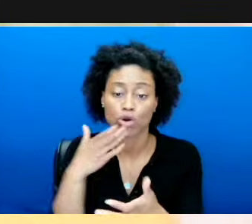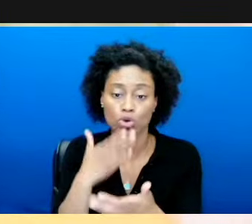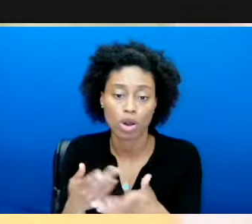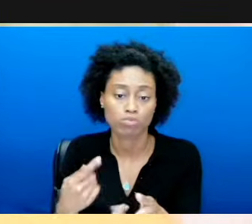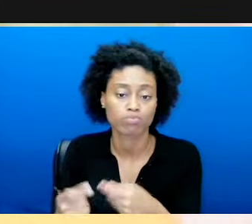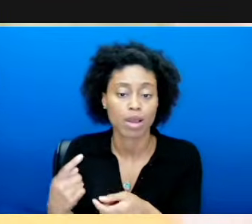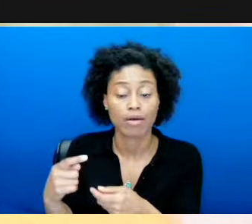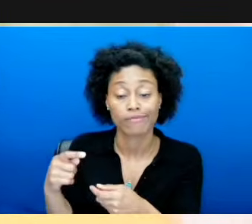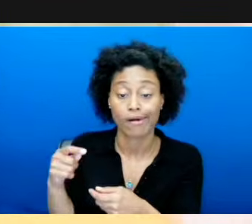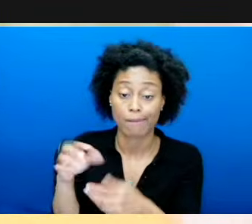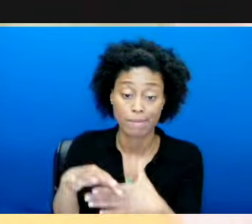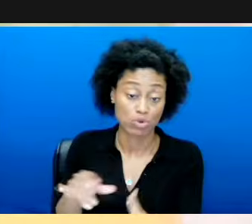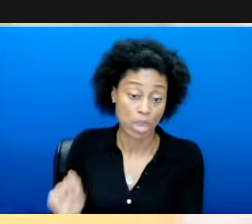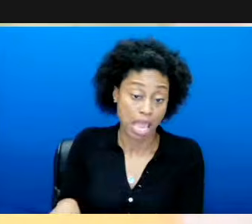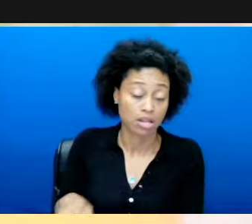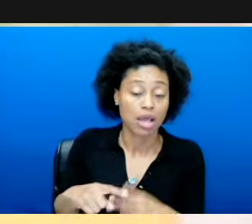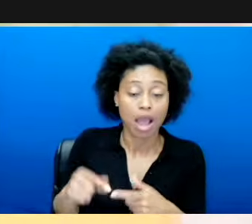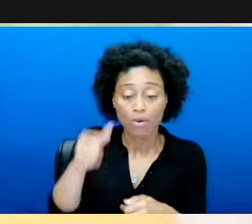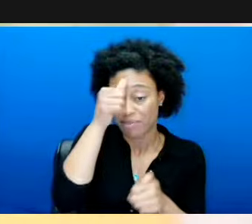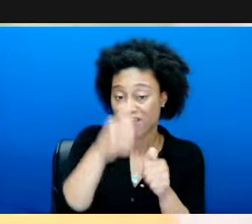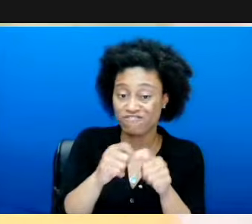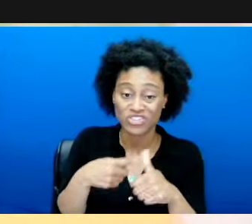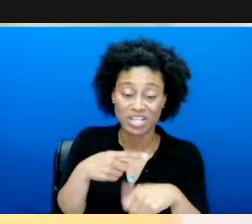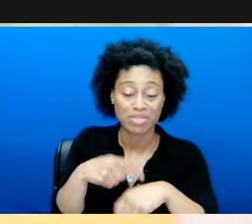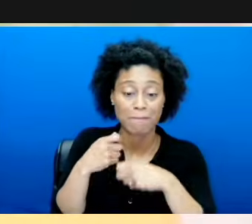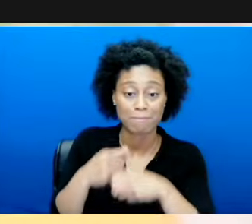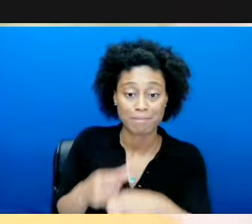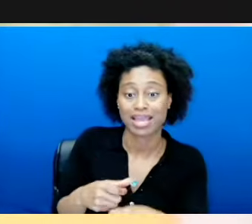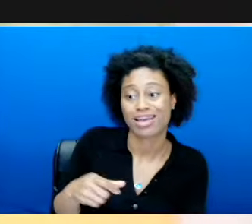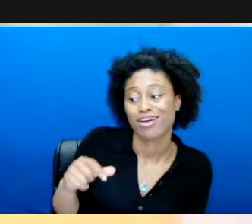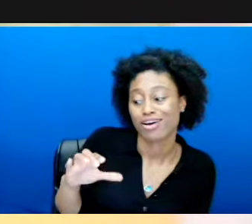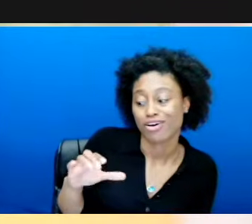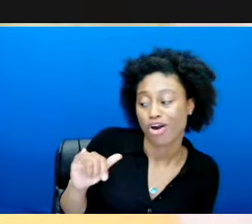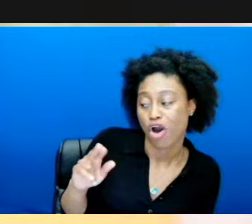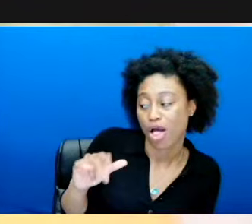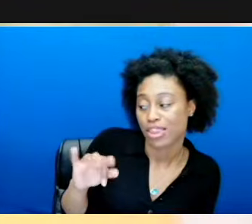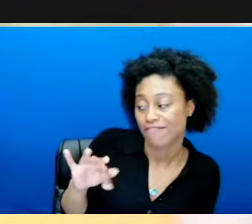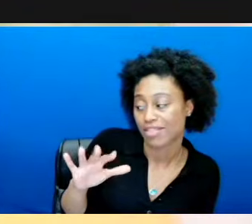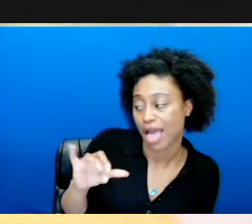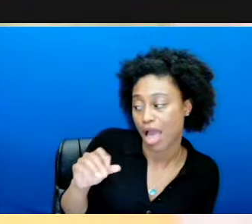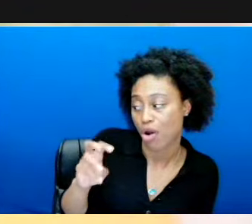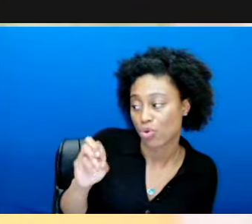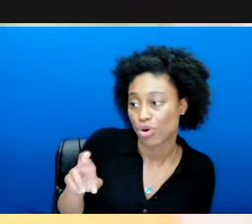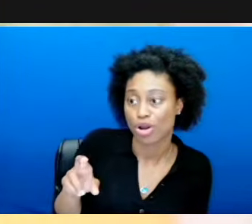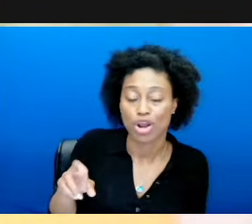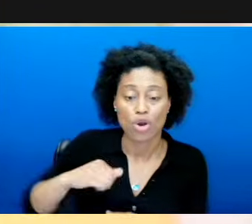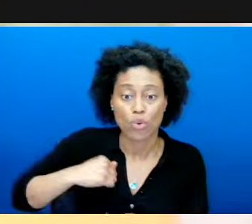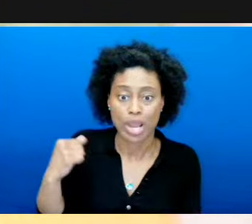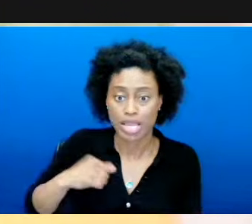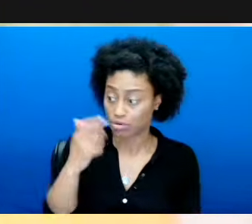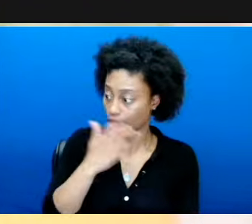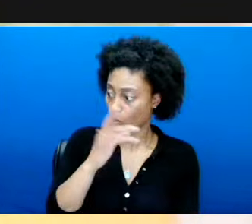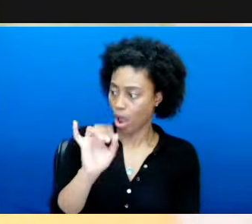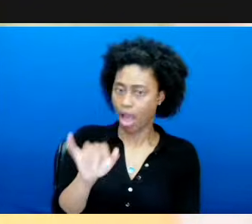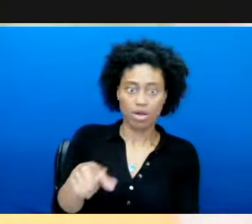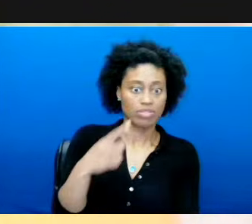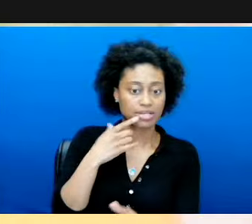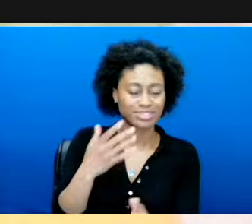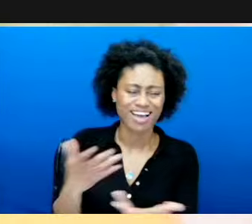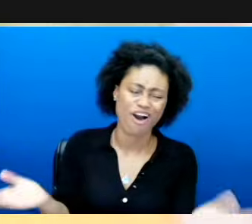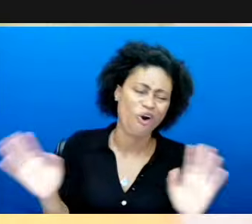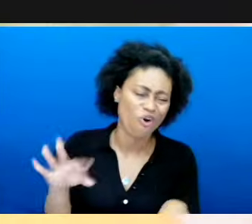People, I remember when people started first making cauliflower wings, like people who had never tasted it were turning their nose up, like y'all are just saying